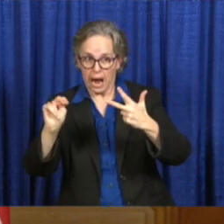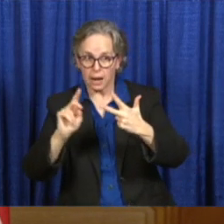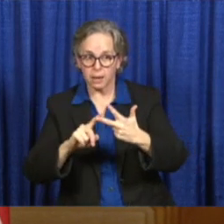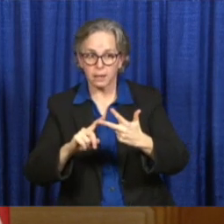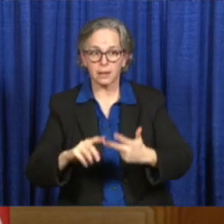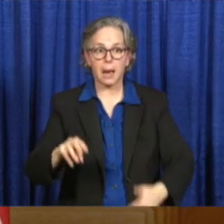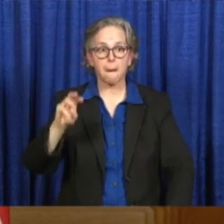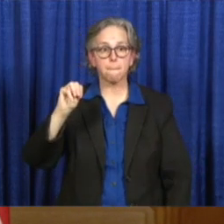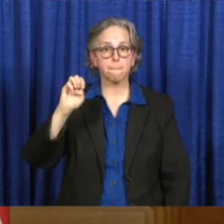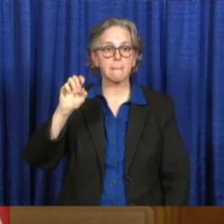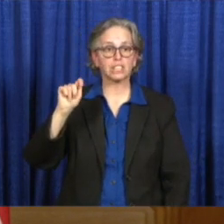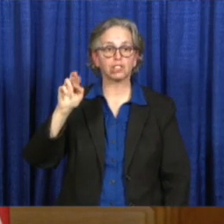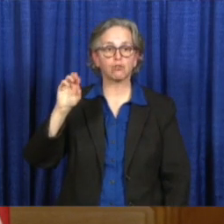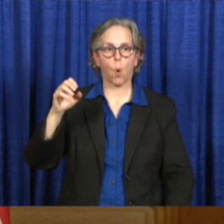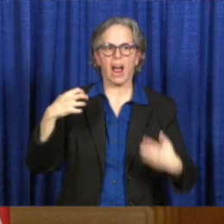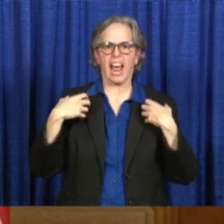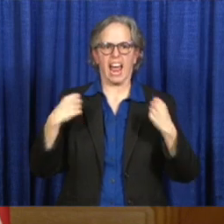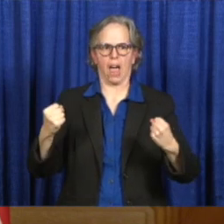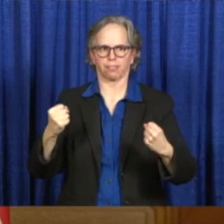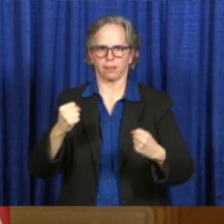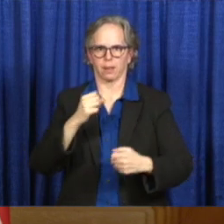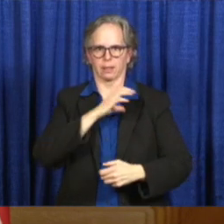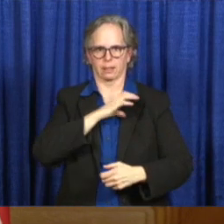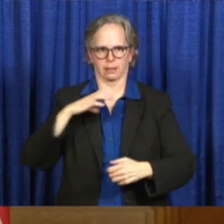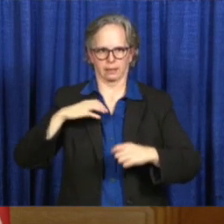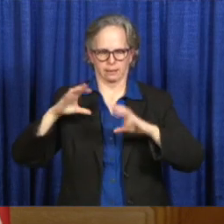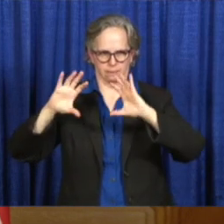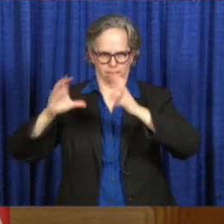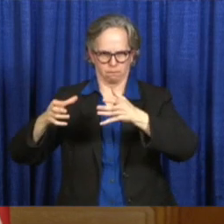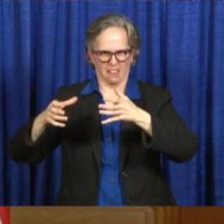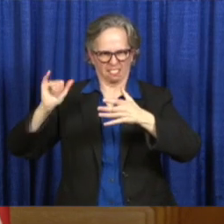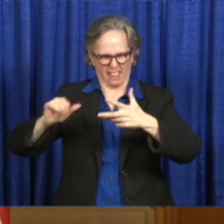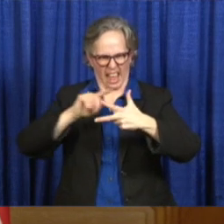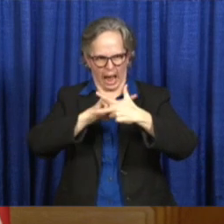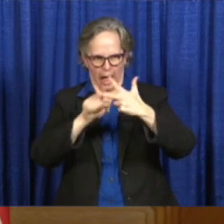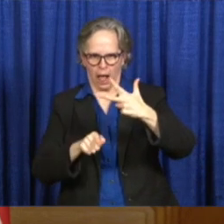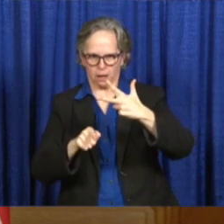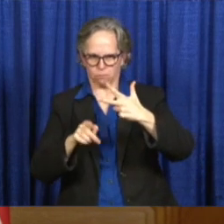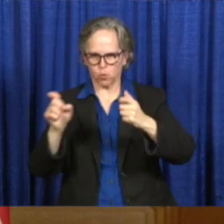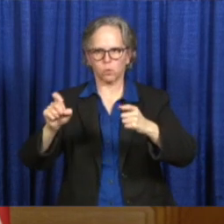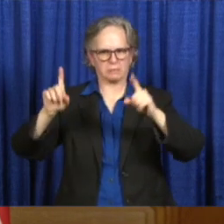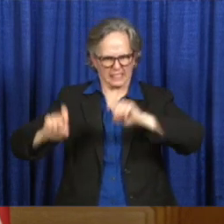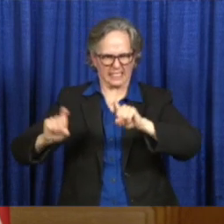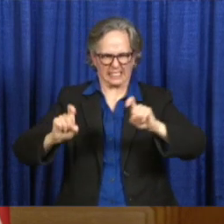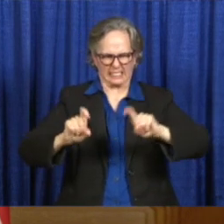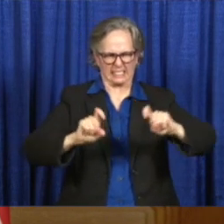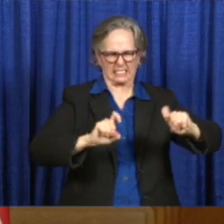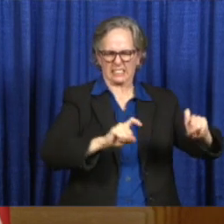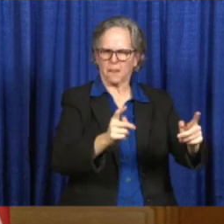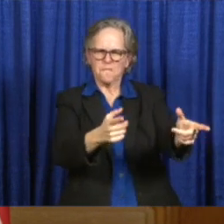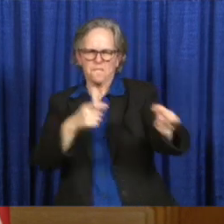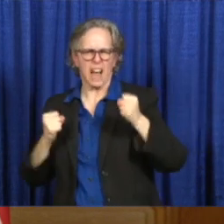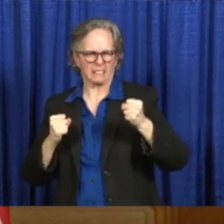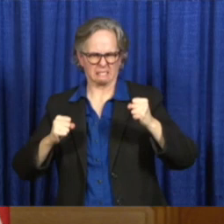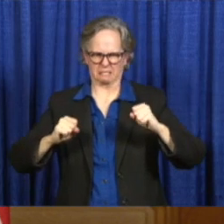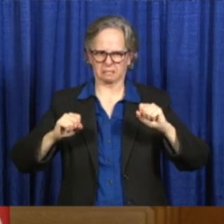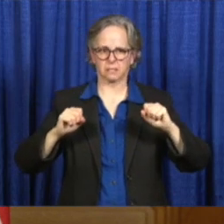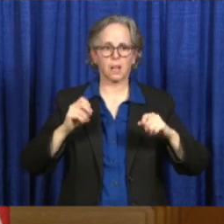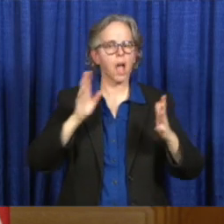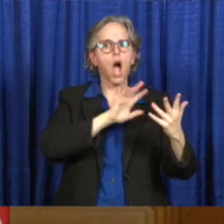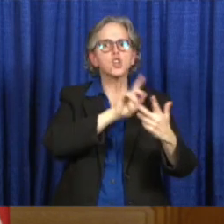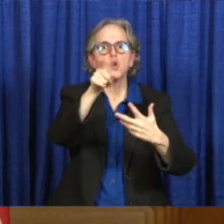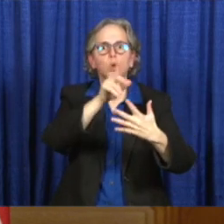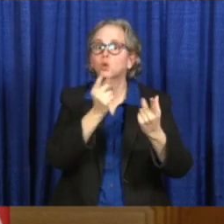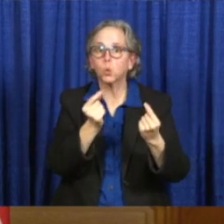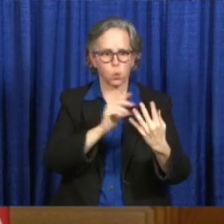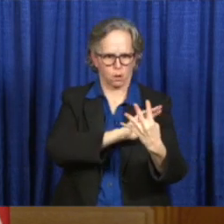have capacity, and they are willing to take your tests. So you need to be in contact with them. Some of these labs